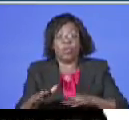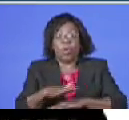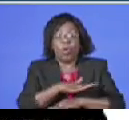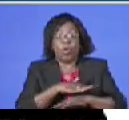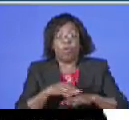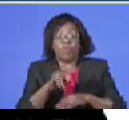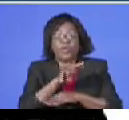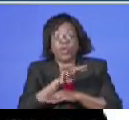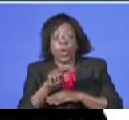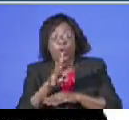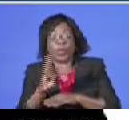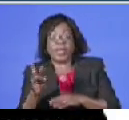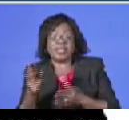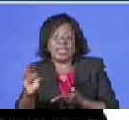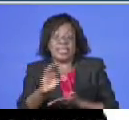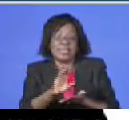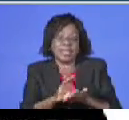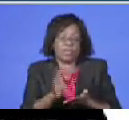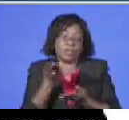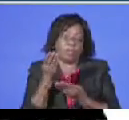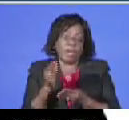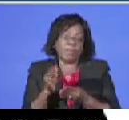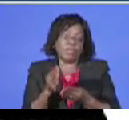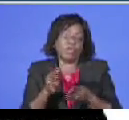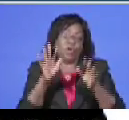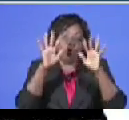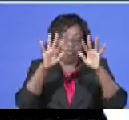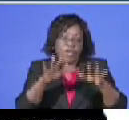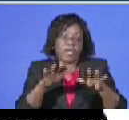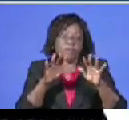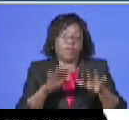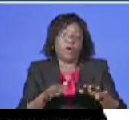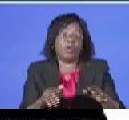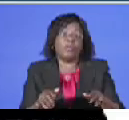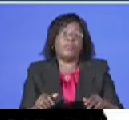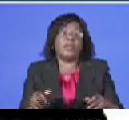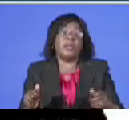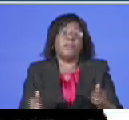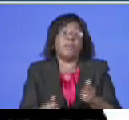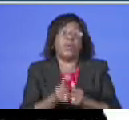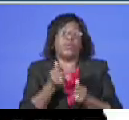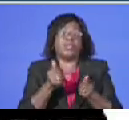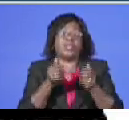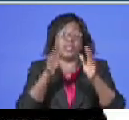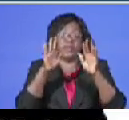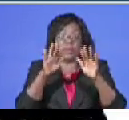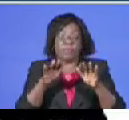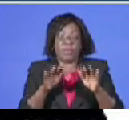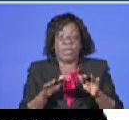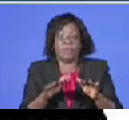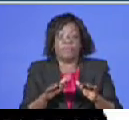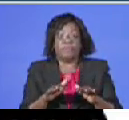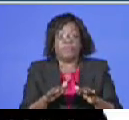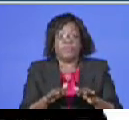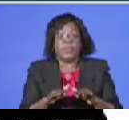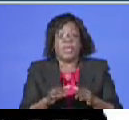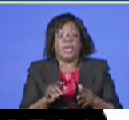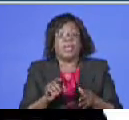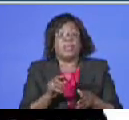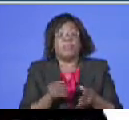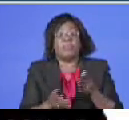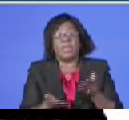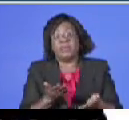the northwest and central Bahamas. So rainfall will be the most significant feature of this system. The probability of developing into a